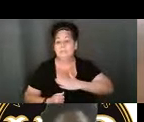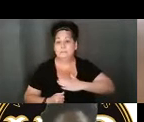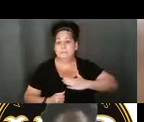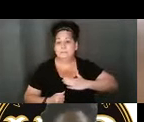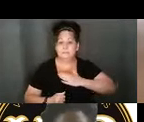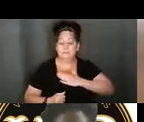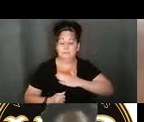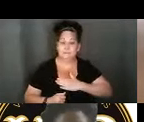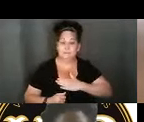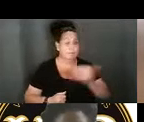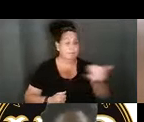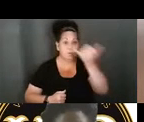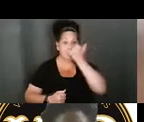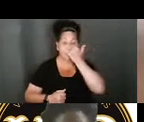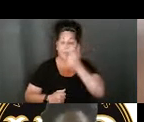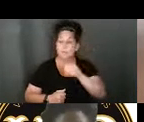give us a call at